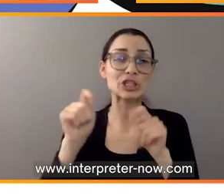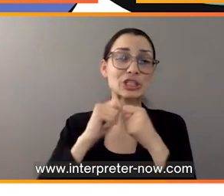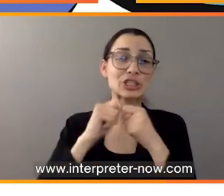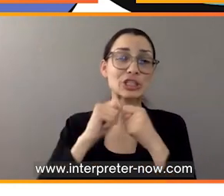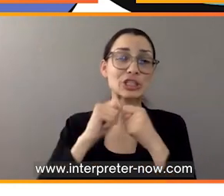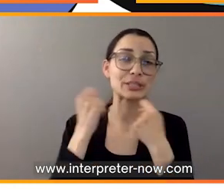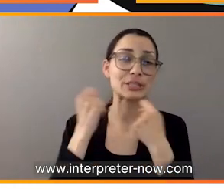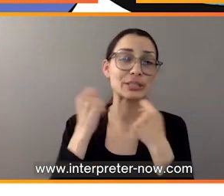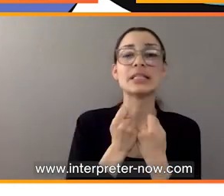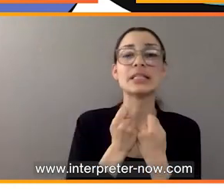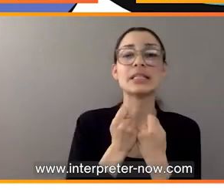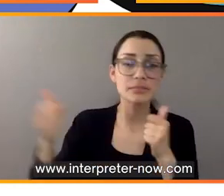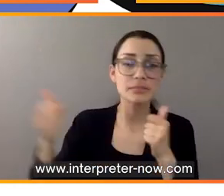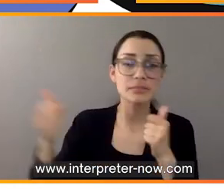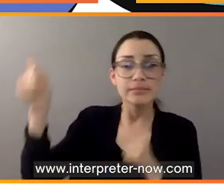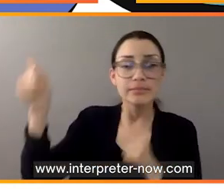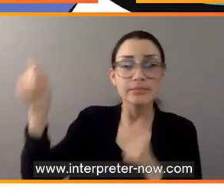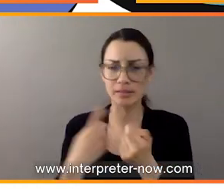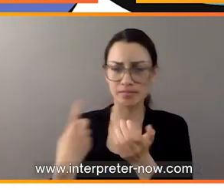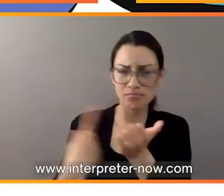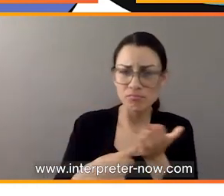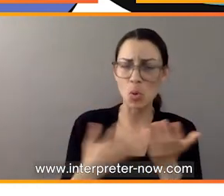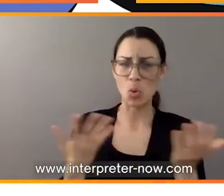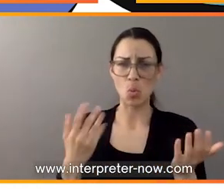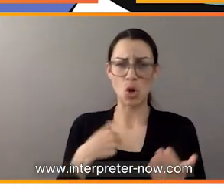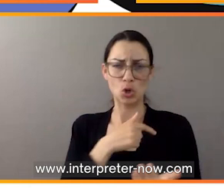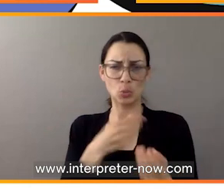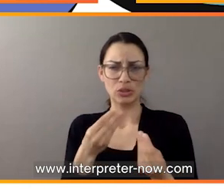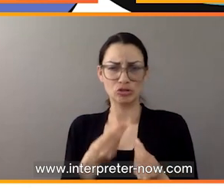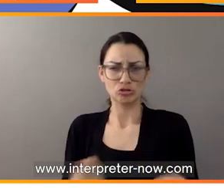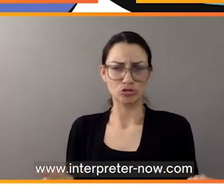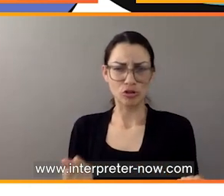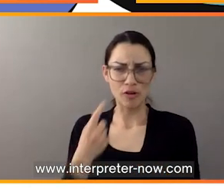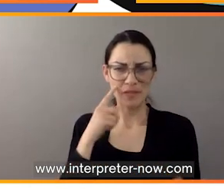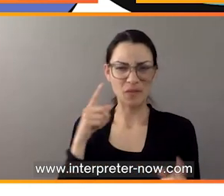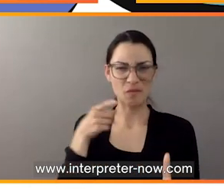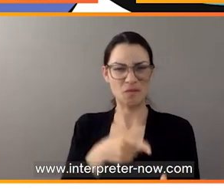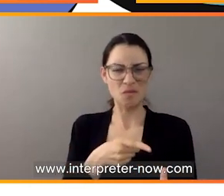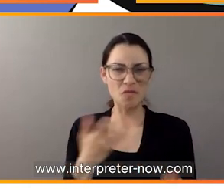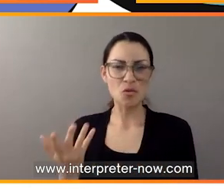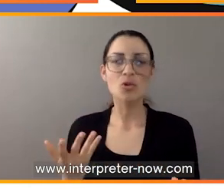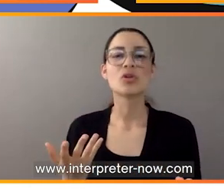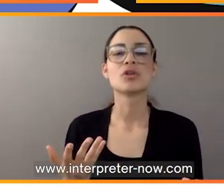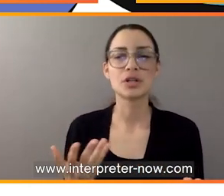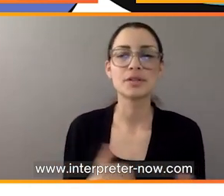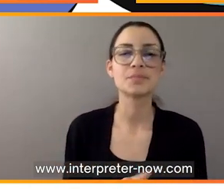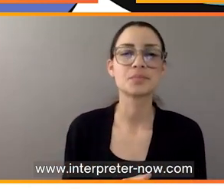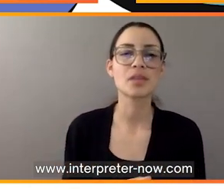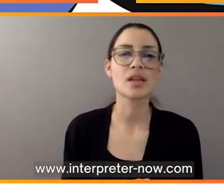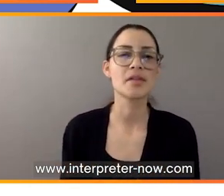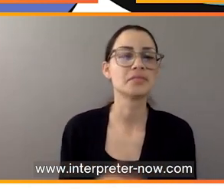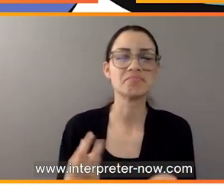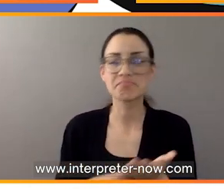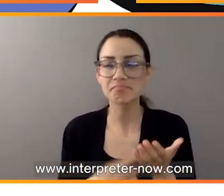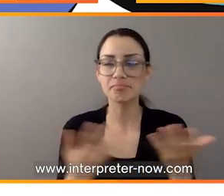for? And to them, we had to really distill, okay, what does it mean to bring the best of both together? What does this really look like? You know,